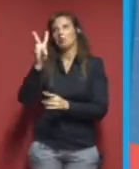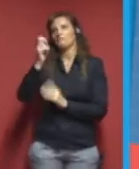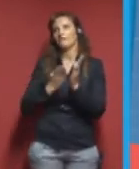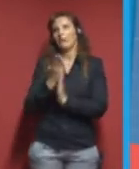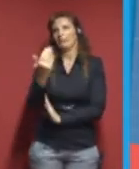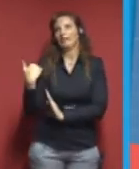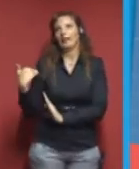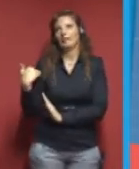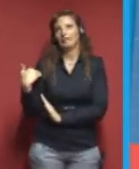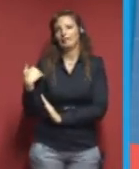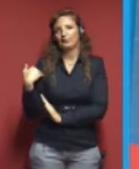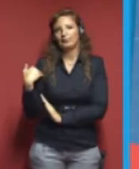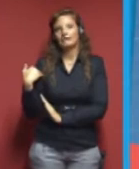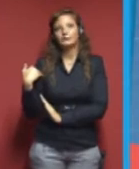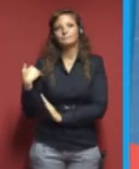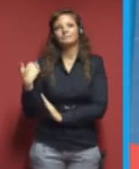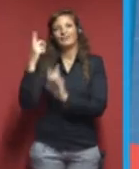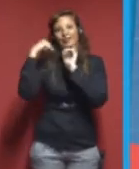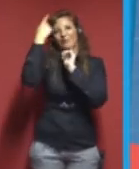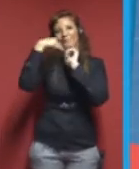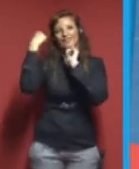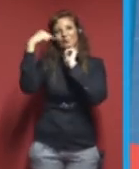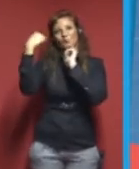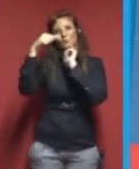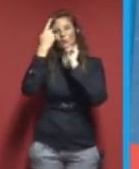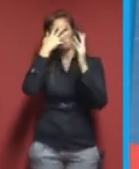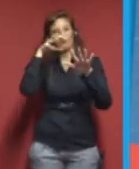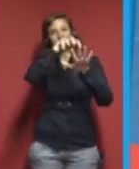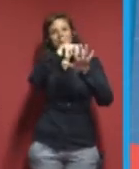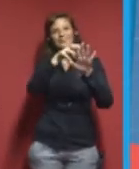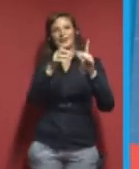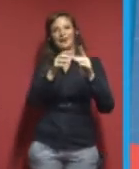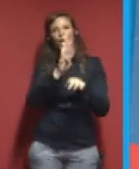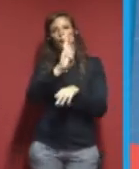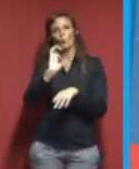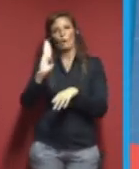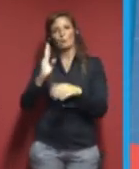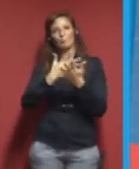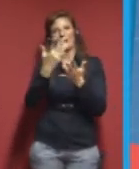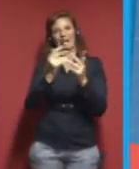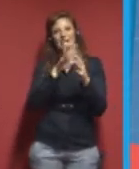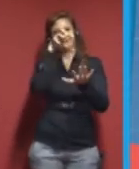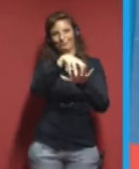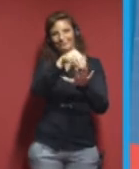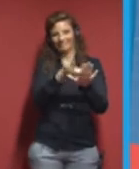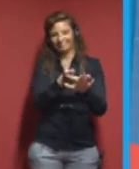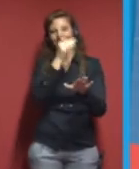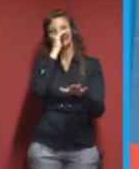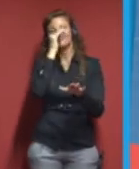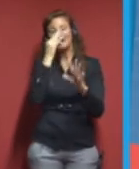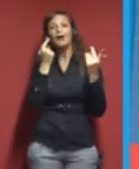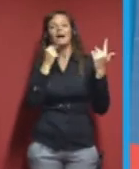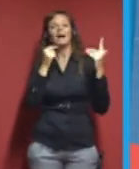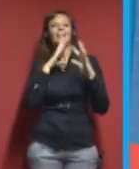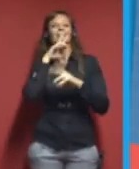cover of Wired magazine, and the headline was, "This man has seen the future." I can tell that probably he has never stopped.